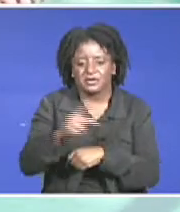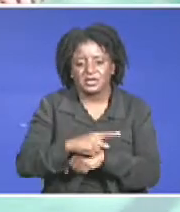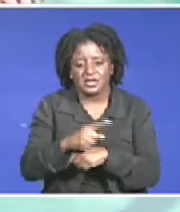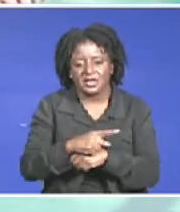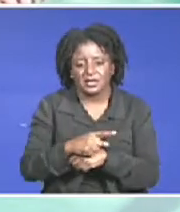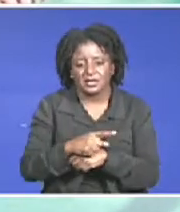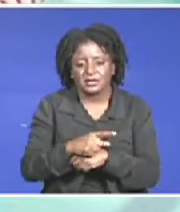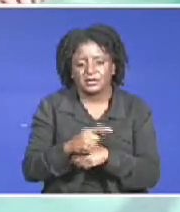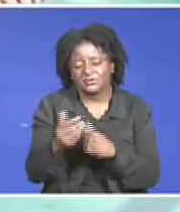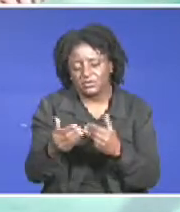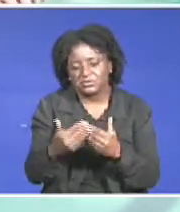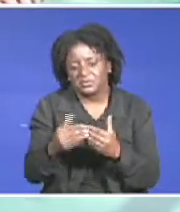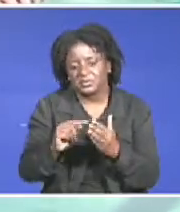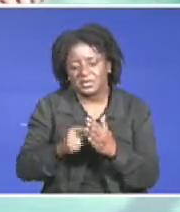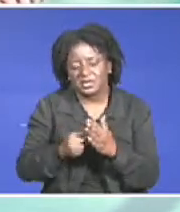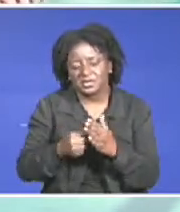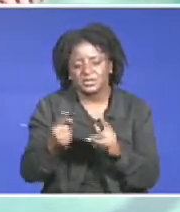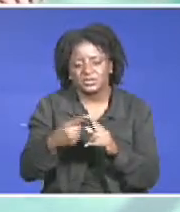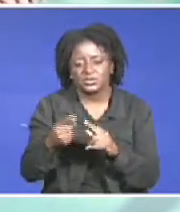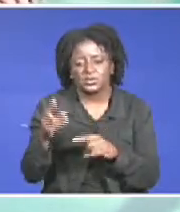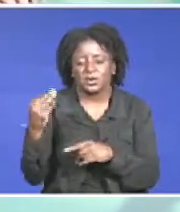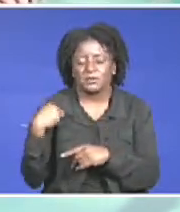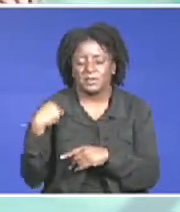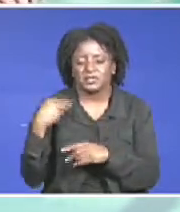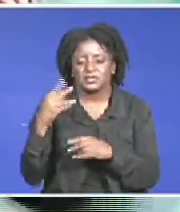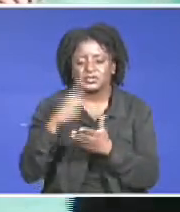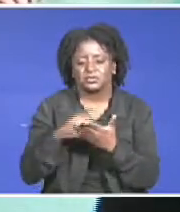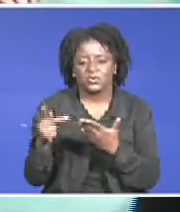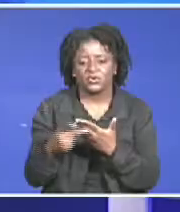Masters program. And we welcome all to come and check us out.